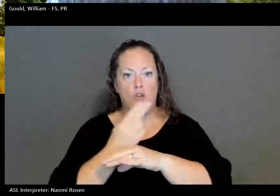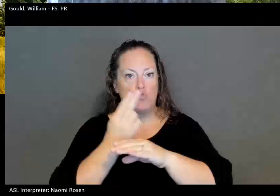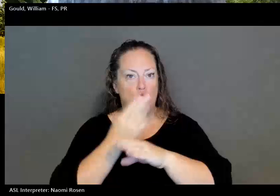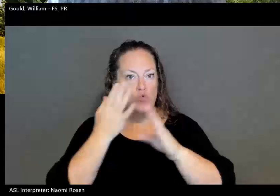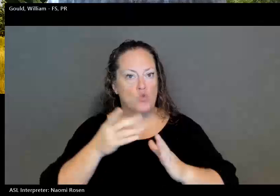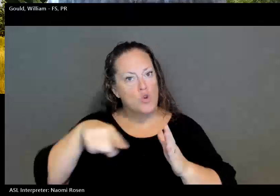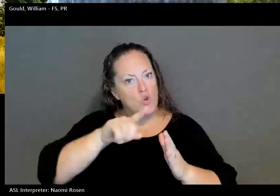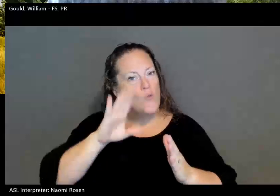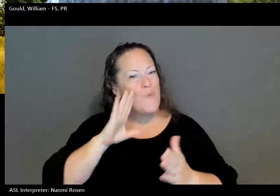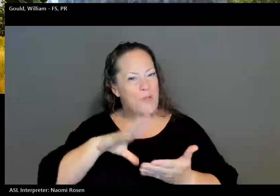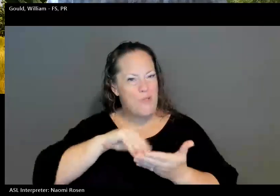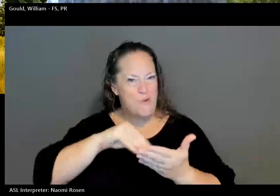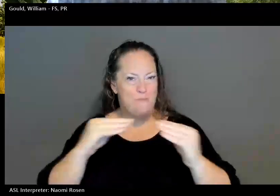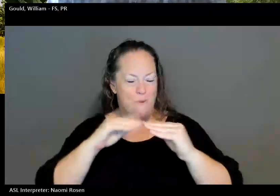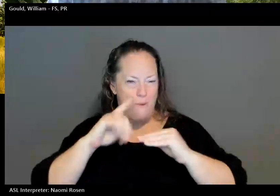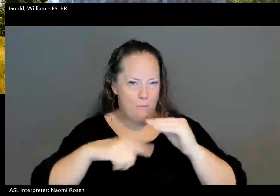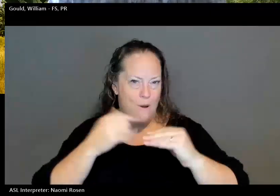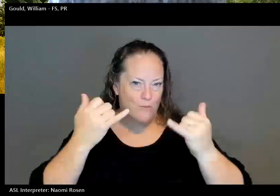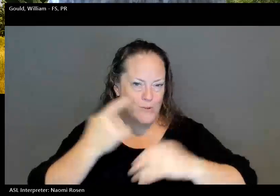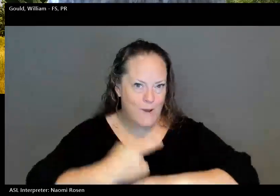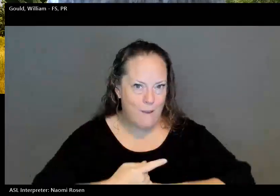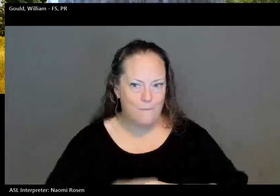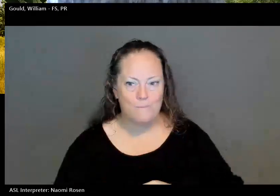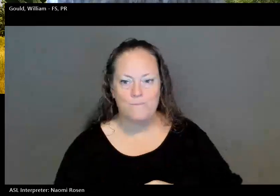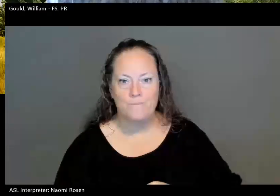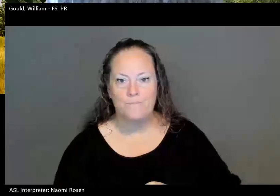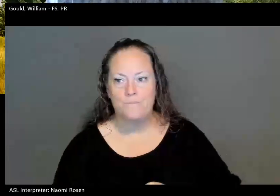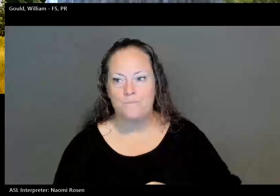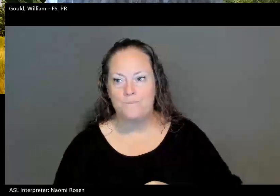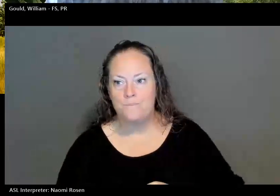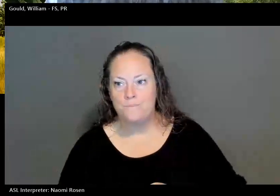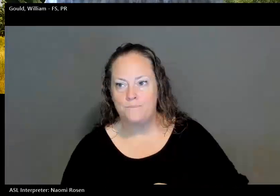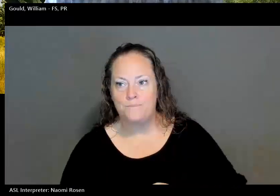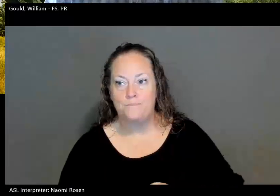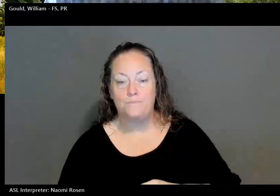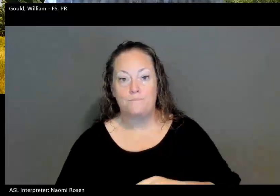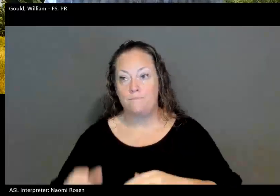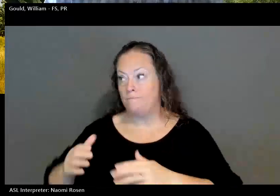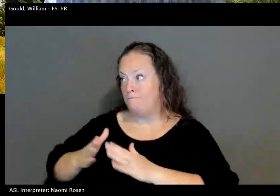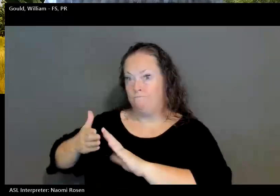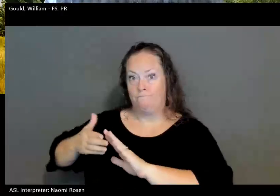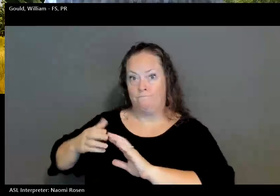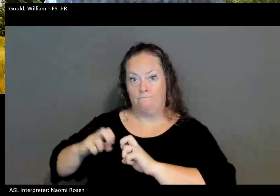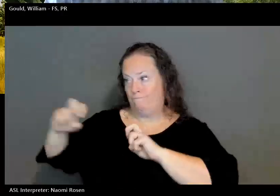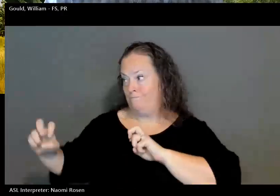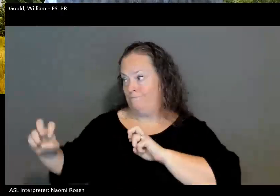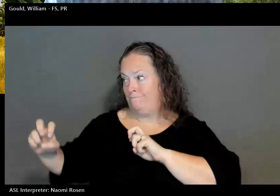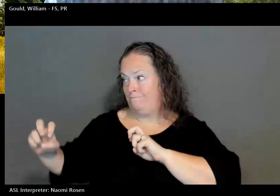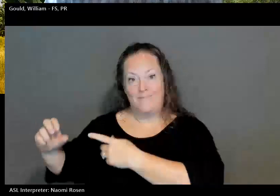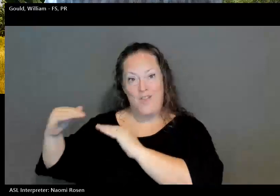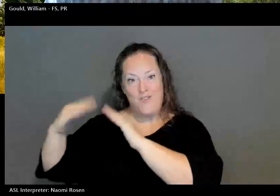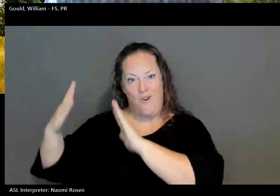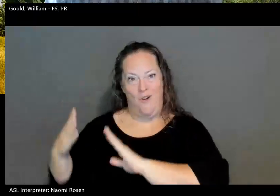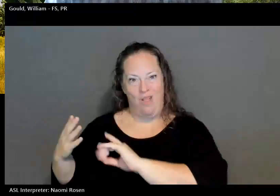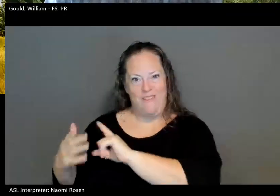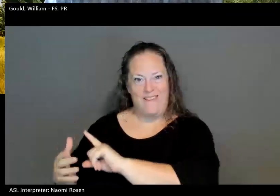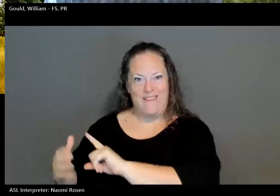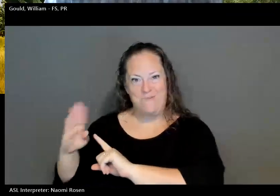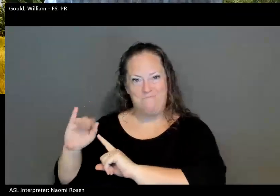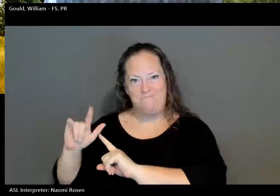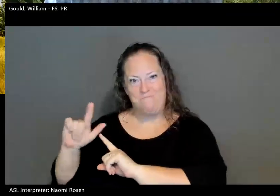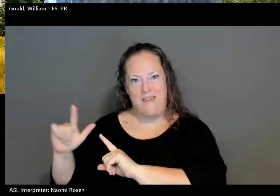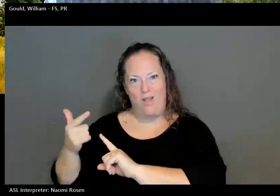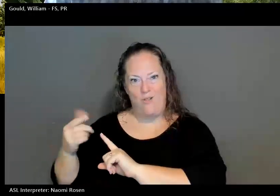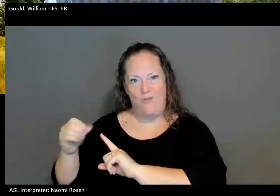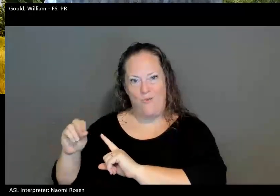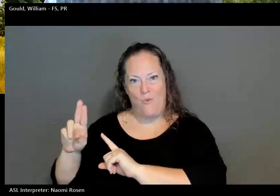learning more about today. I am joined by Bill Gould, the director of USDA's Caribbean Climate Hub, Dr.